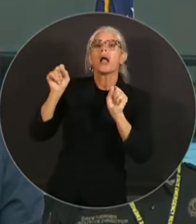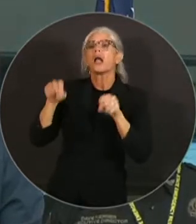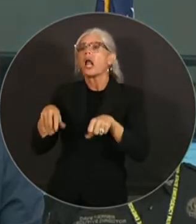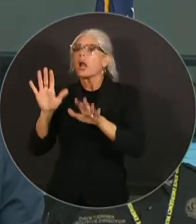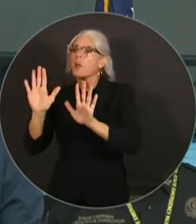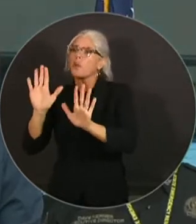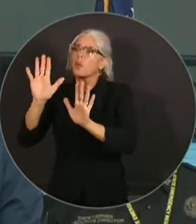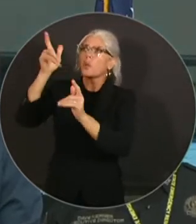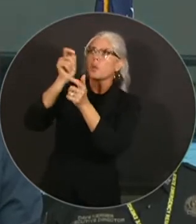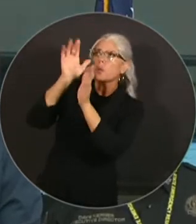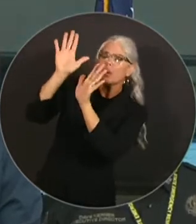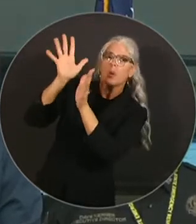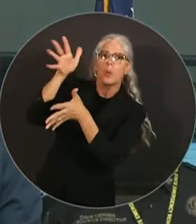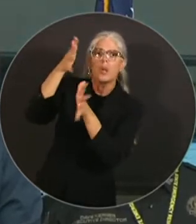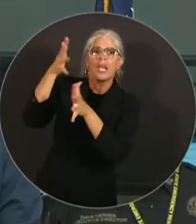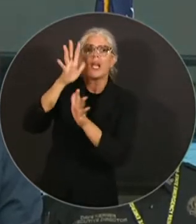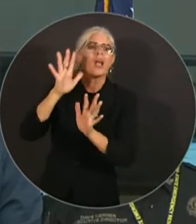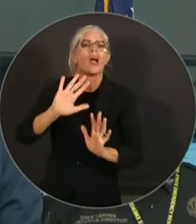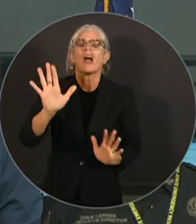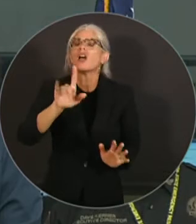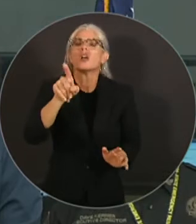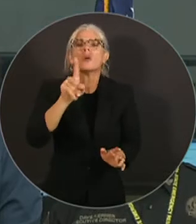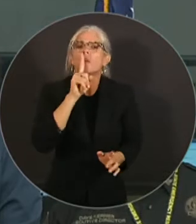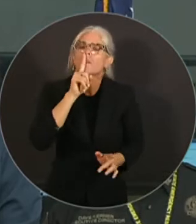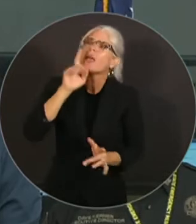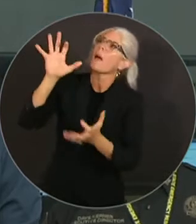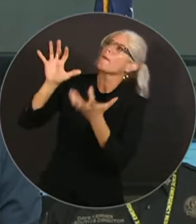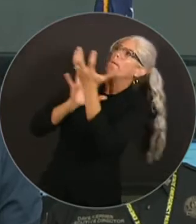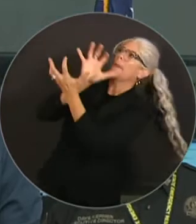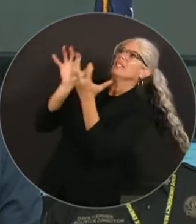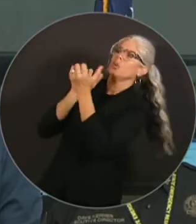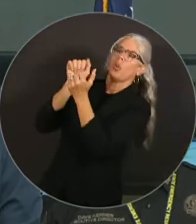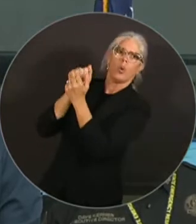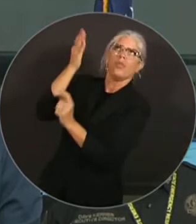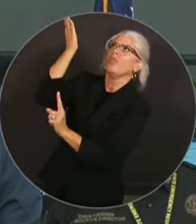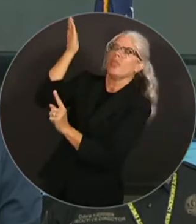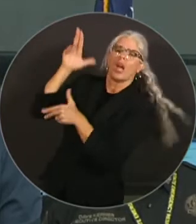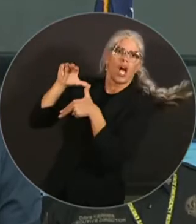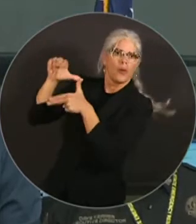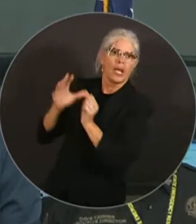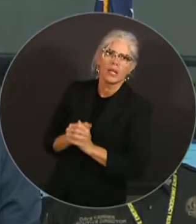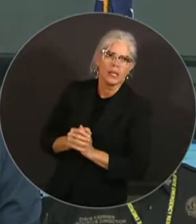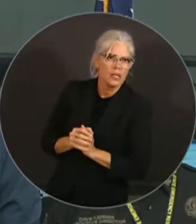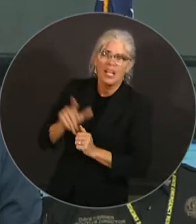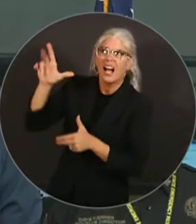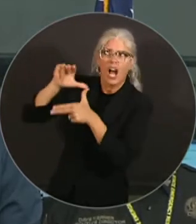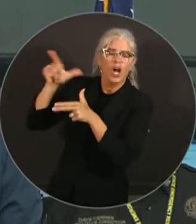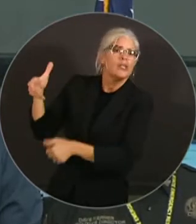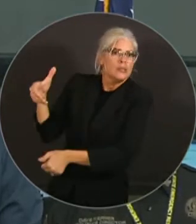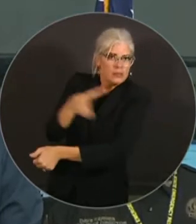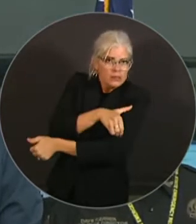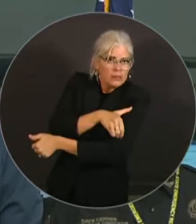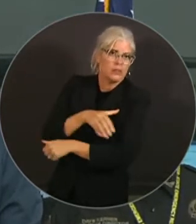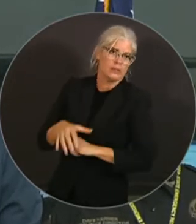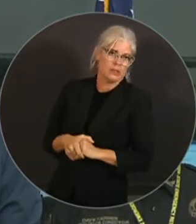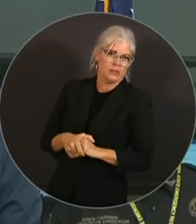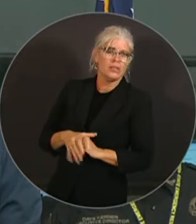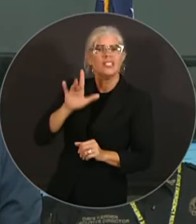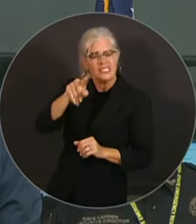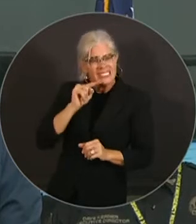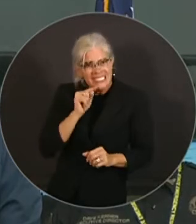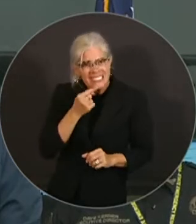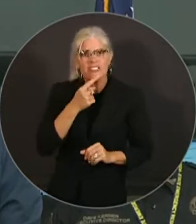wind is now, you don't want to mess with that either when it's at that level. So please take the appropriate precautions. All the